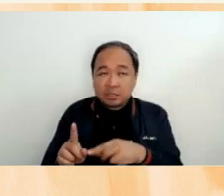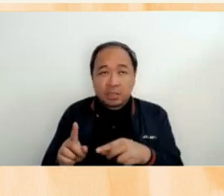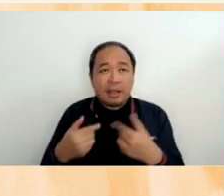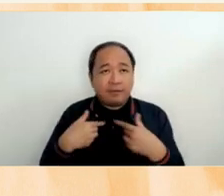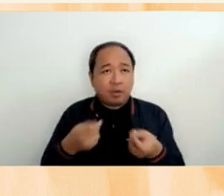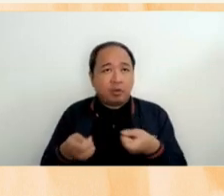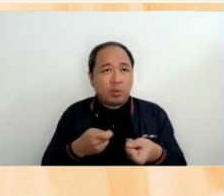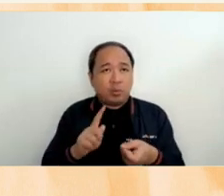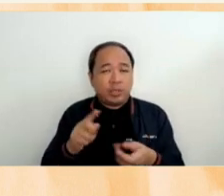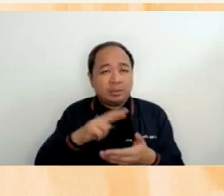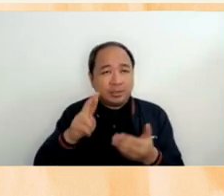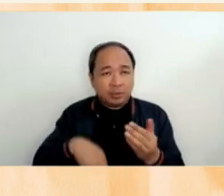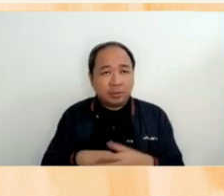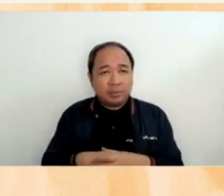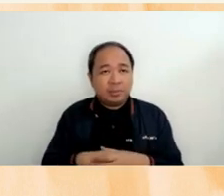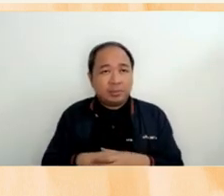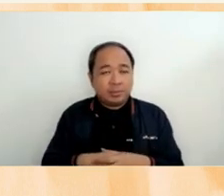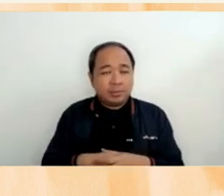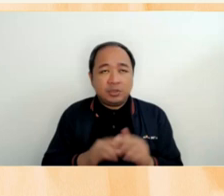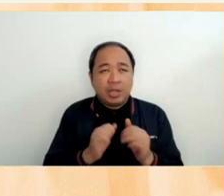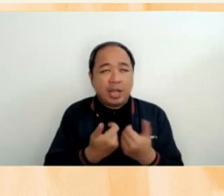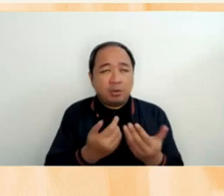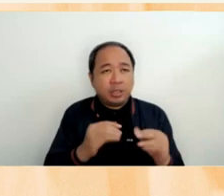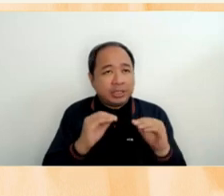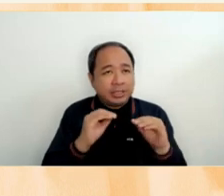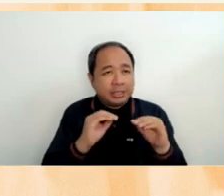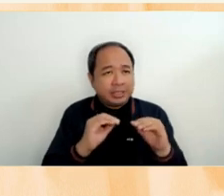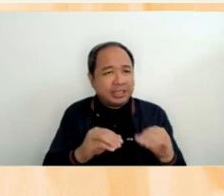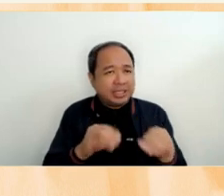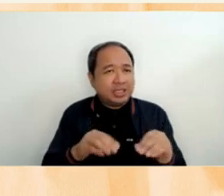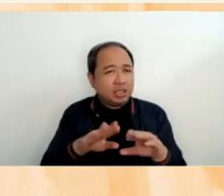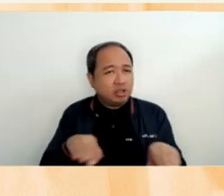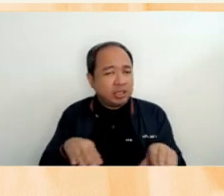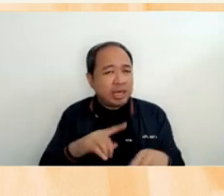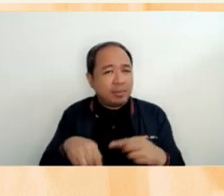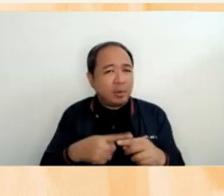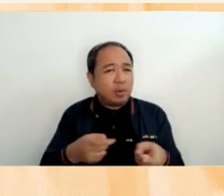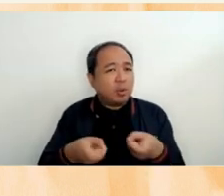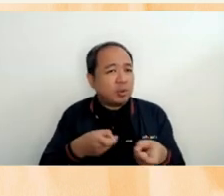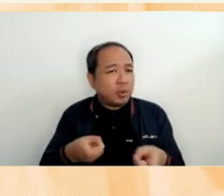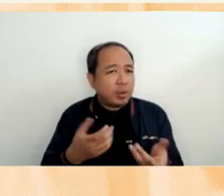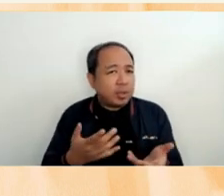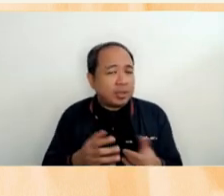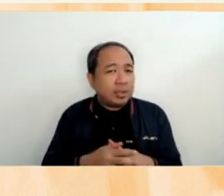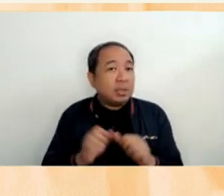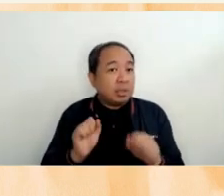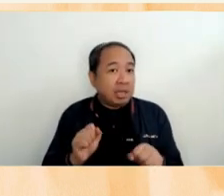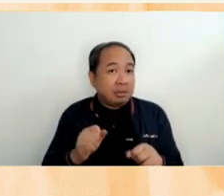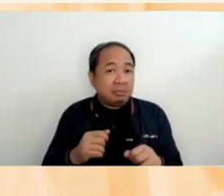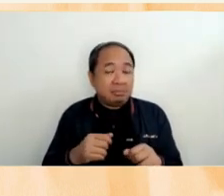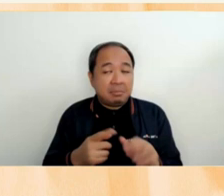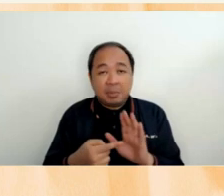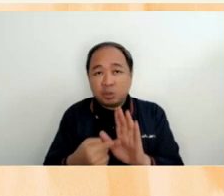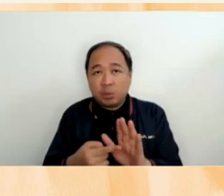outcome. So, how do we teach kids about control? So, we can do this by showing how